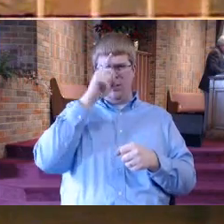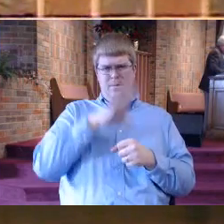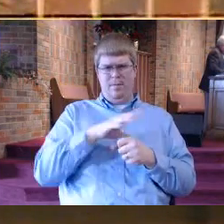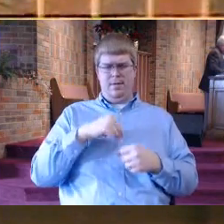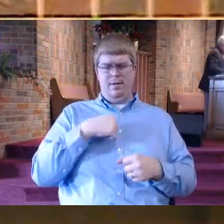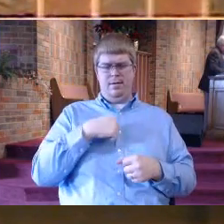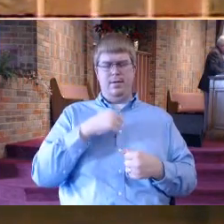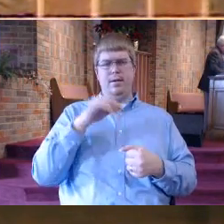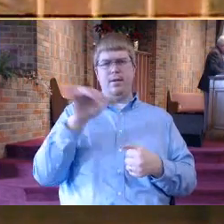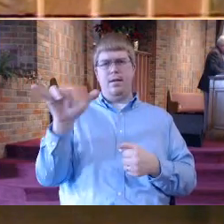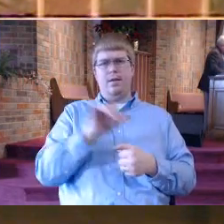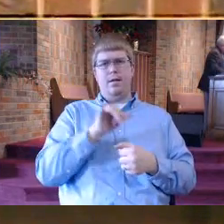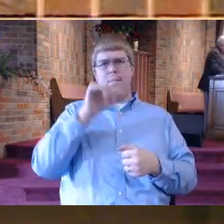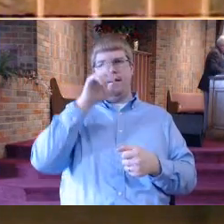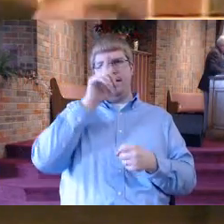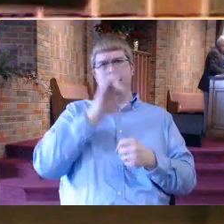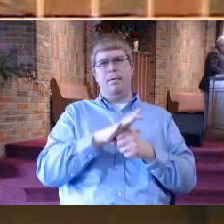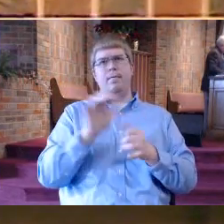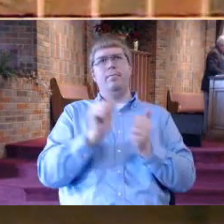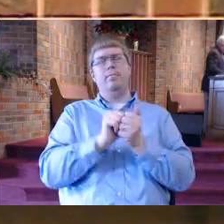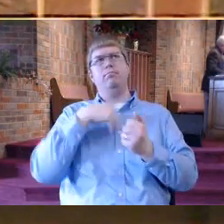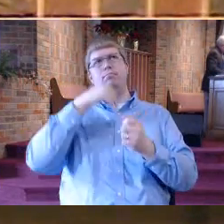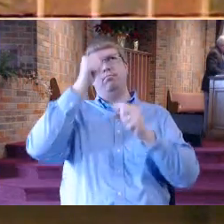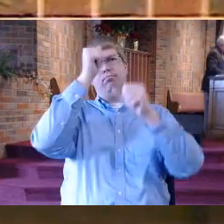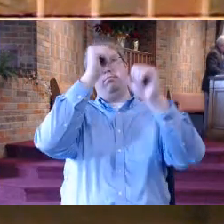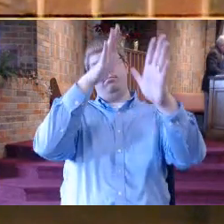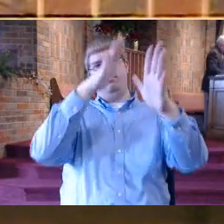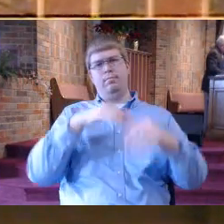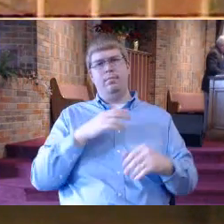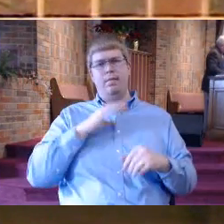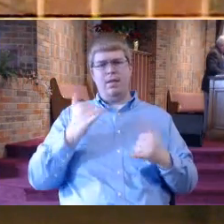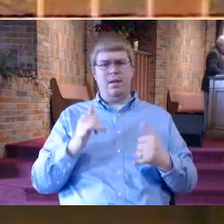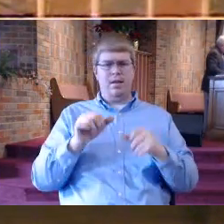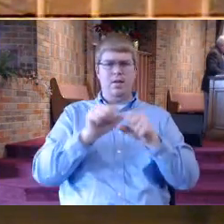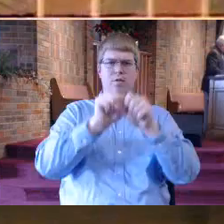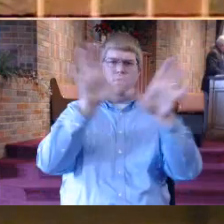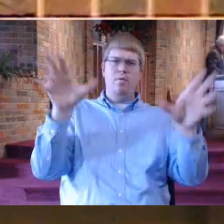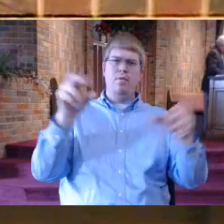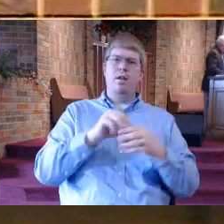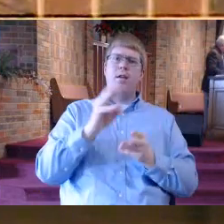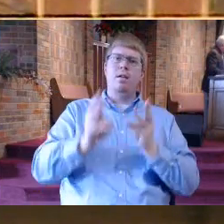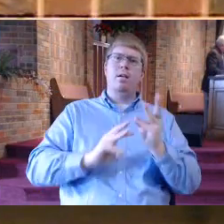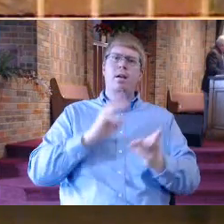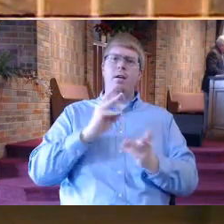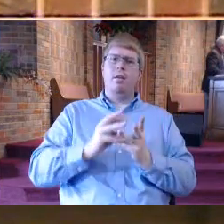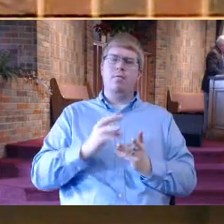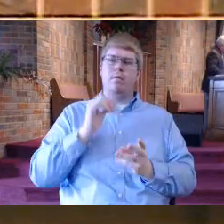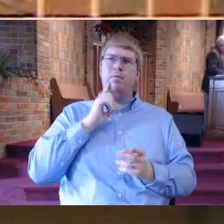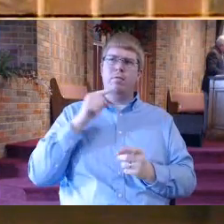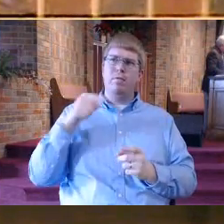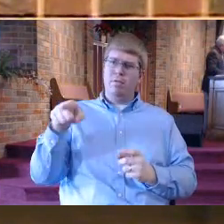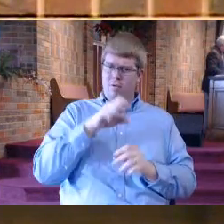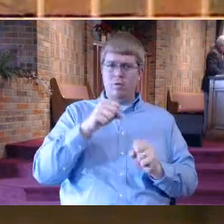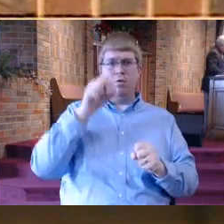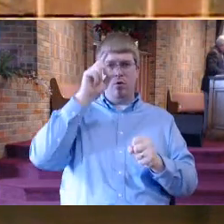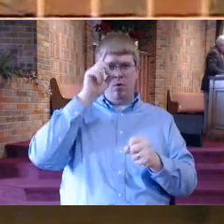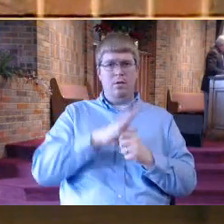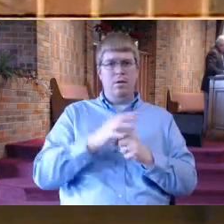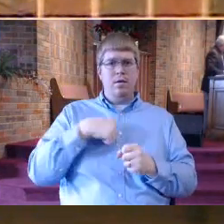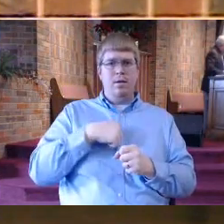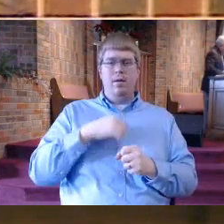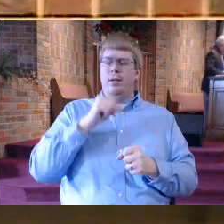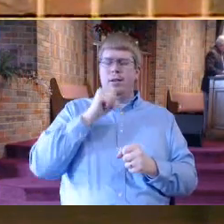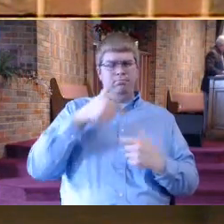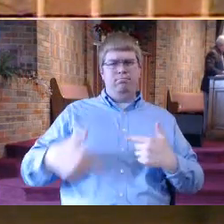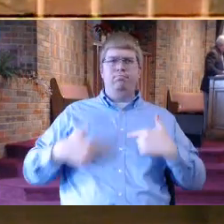me sees him who sent me. I have come as a light into the world, that whoever believes in me should not abide in darkness. And if